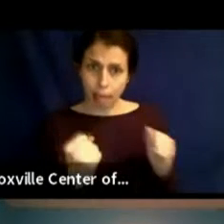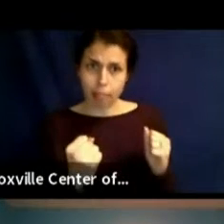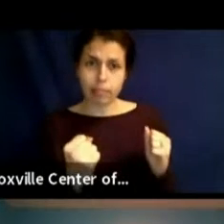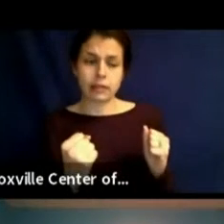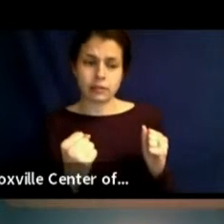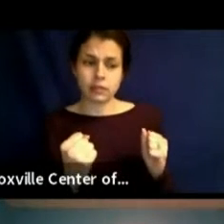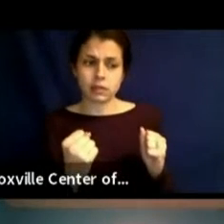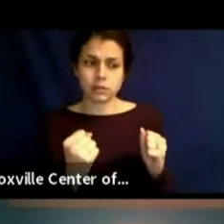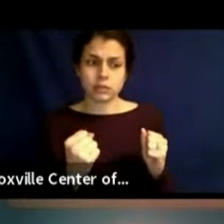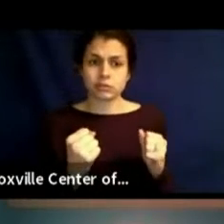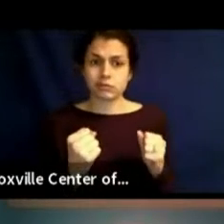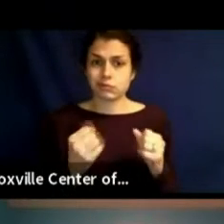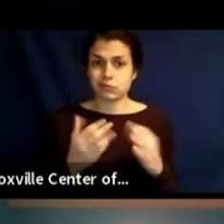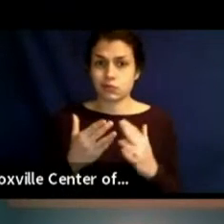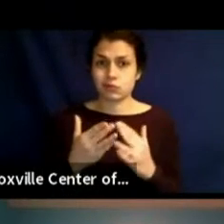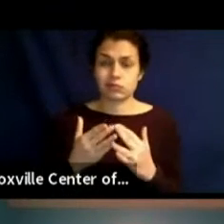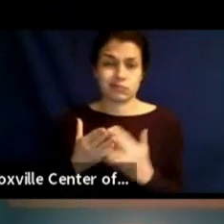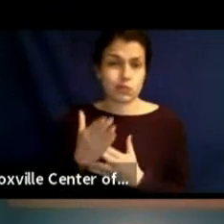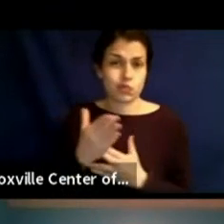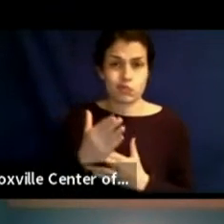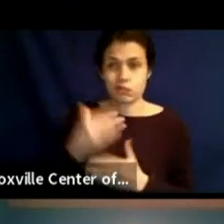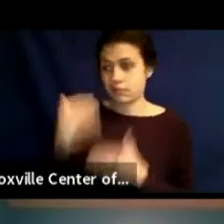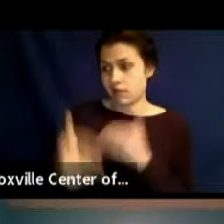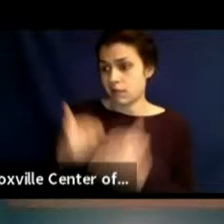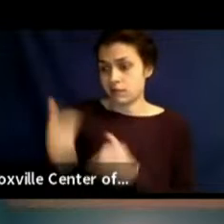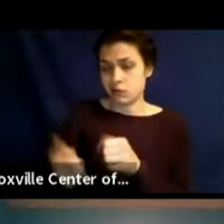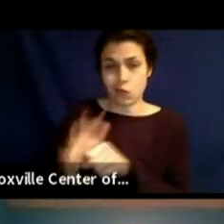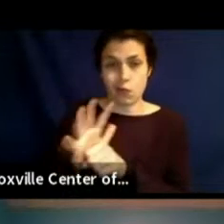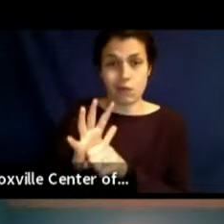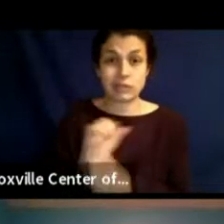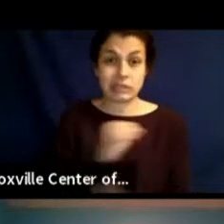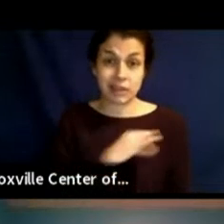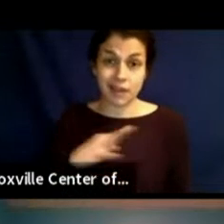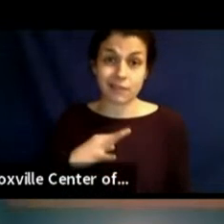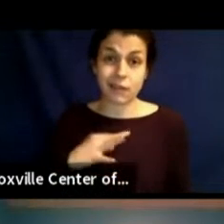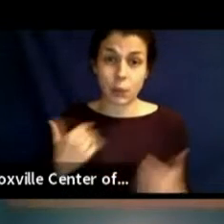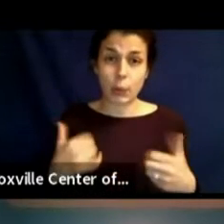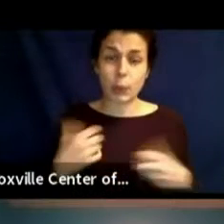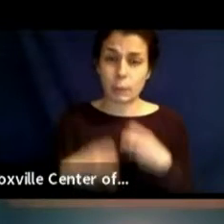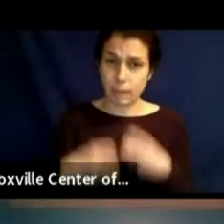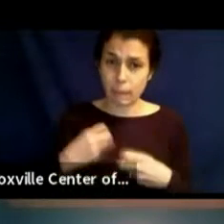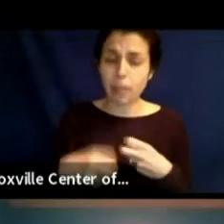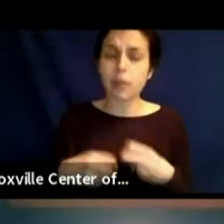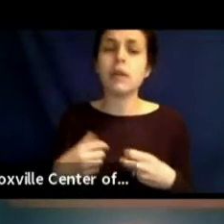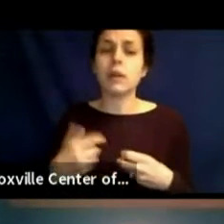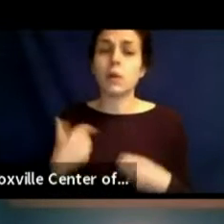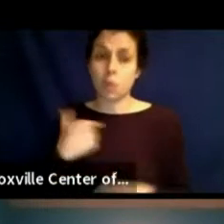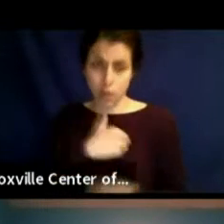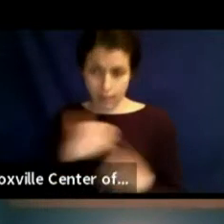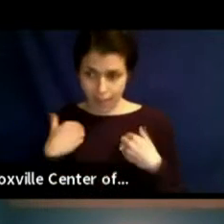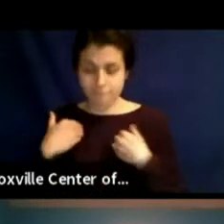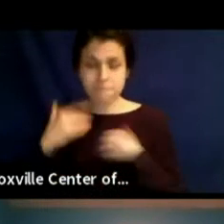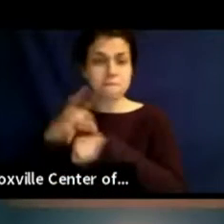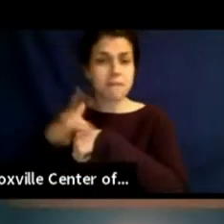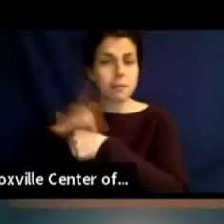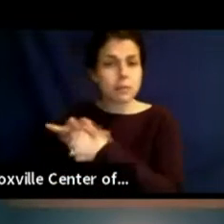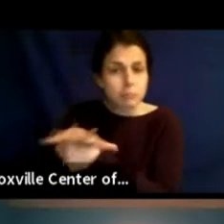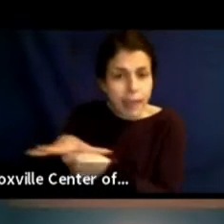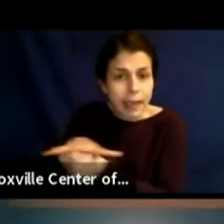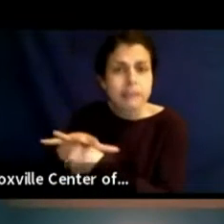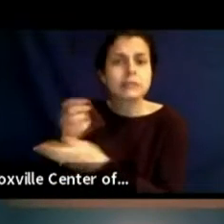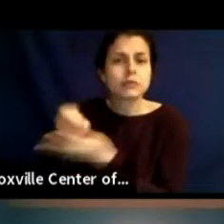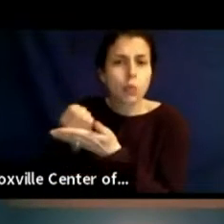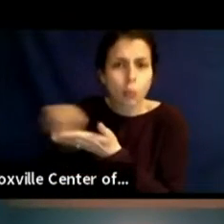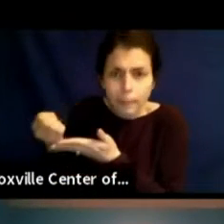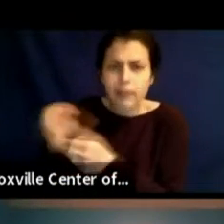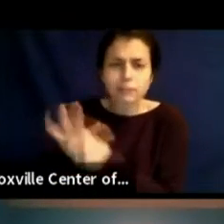So, staffing is our issue. We've said before, we have space to surge, and we have redundant equipment, and we're fine